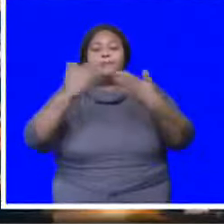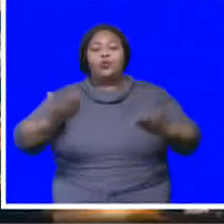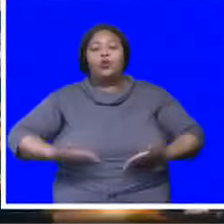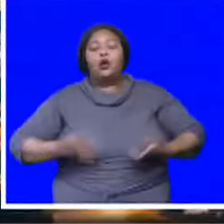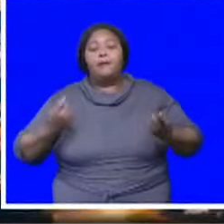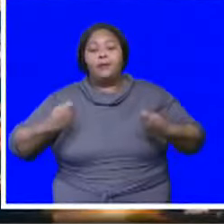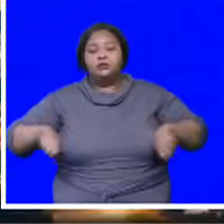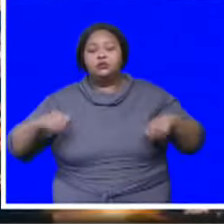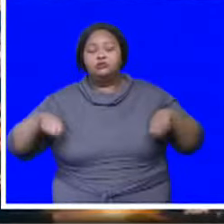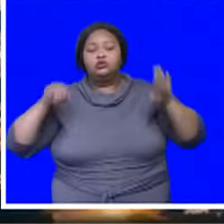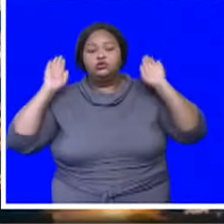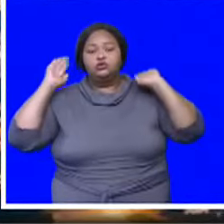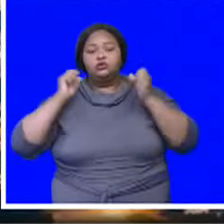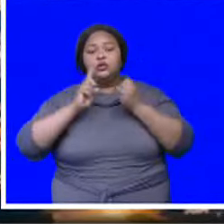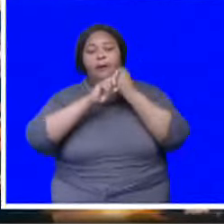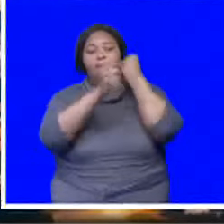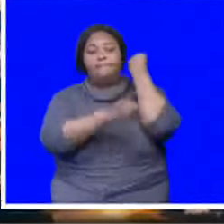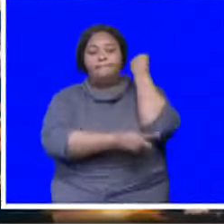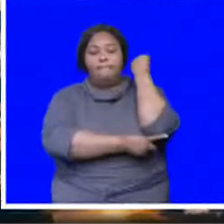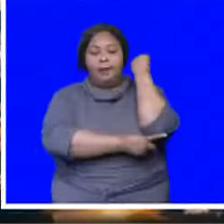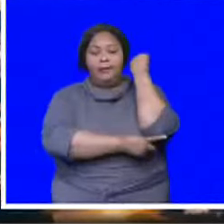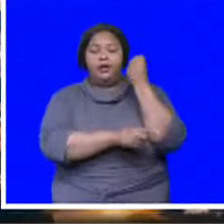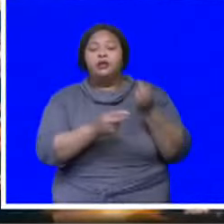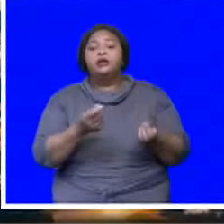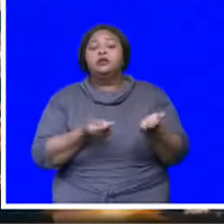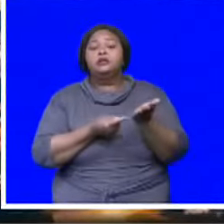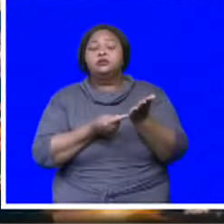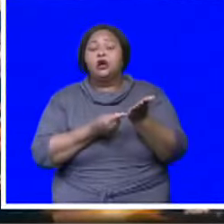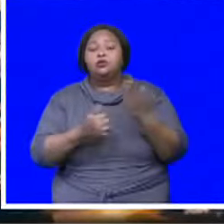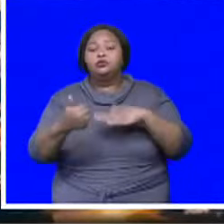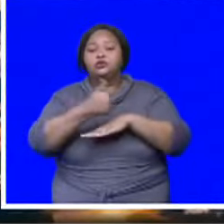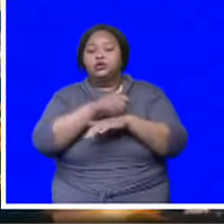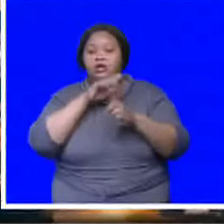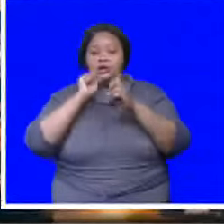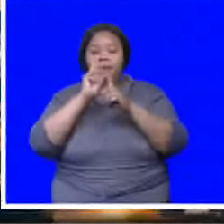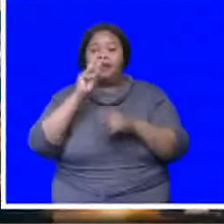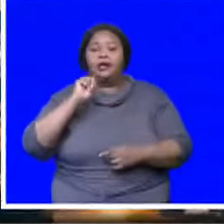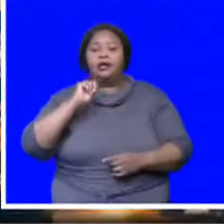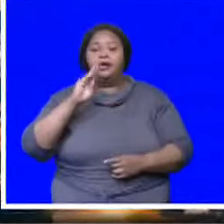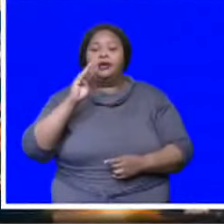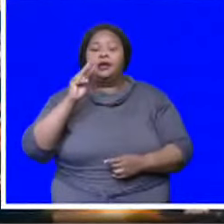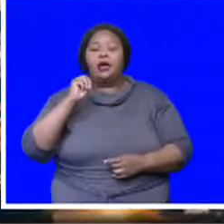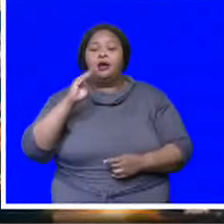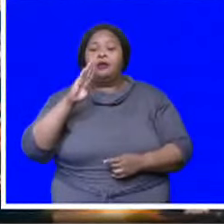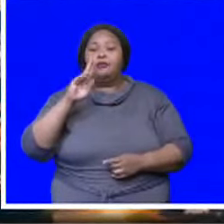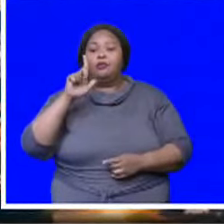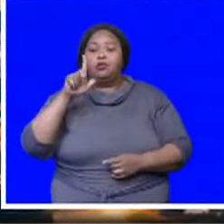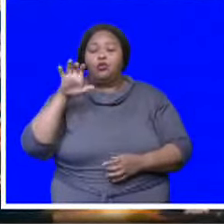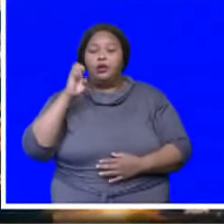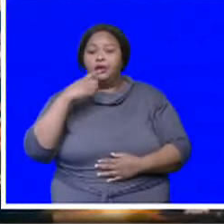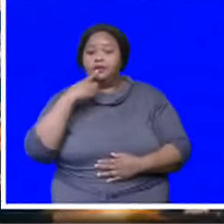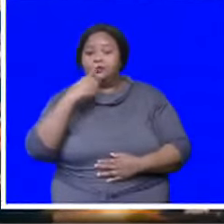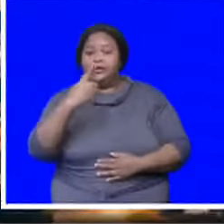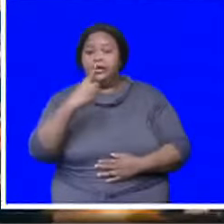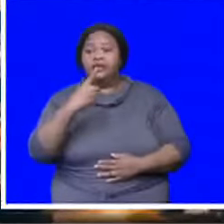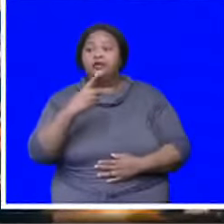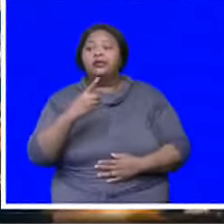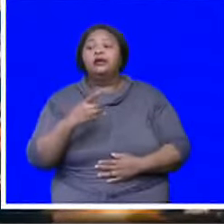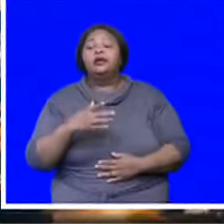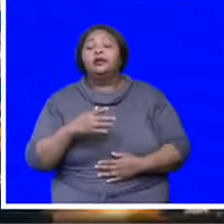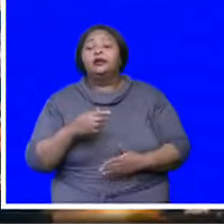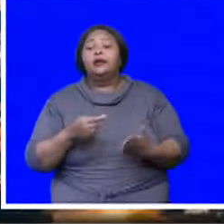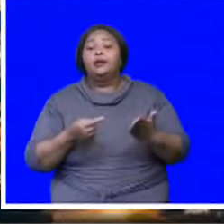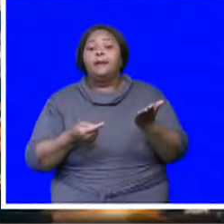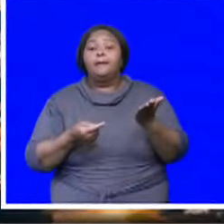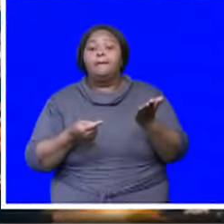Welcome back. Now we take a look at news making headlines in the world of sports. Mbabane Town Mayor Eswatini Nkambule says as a town, they take athletics very serious as